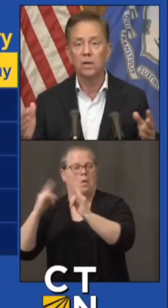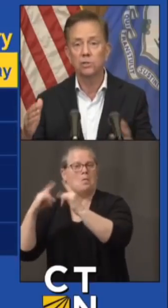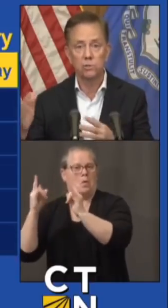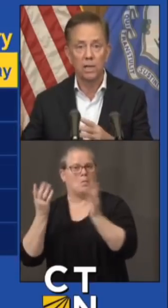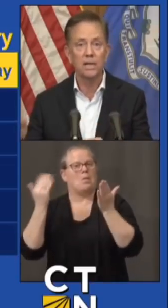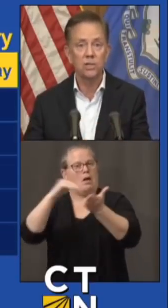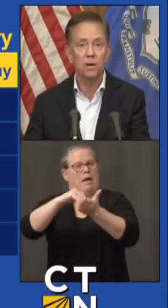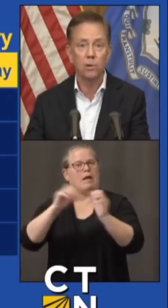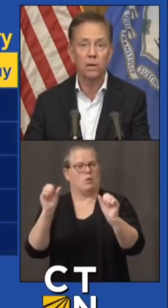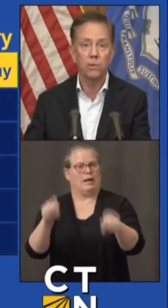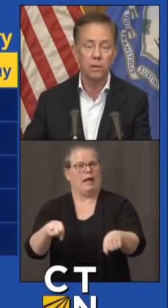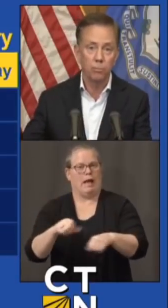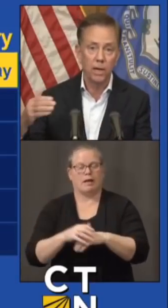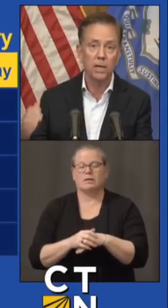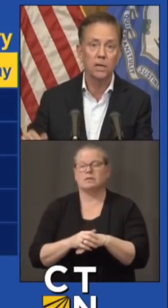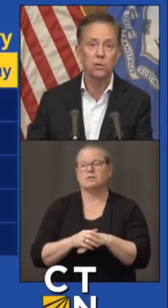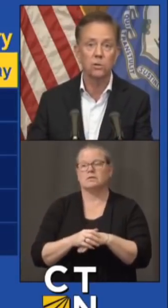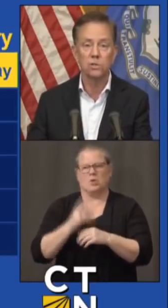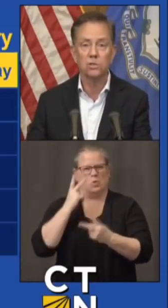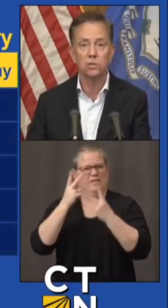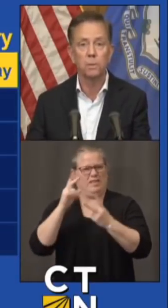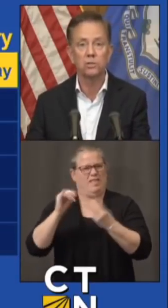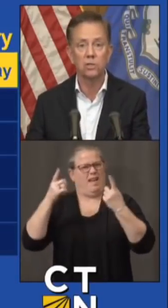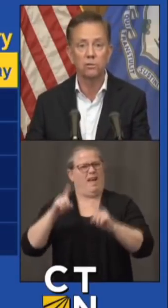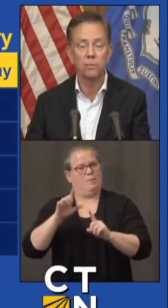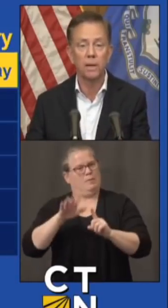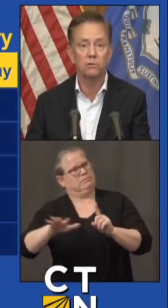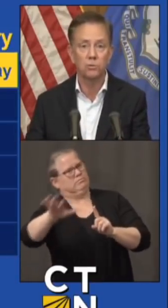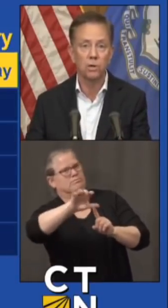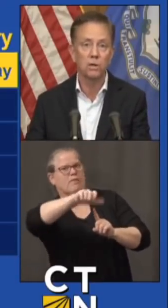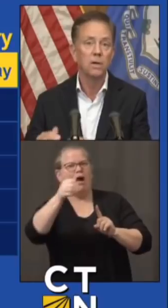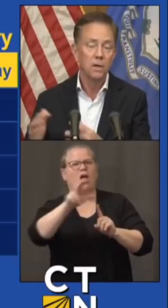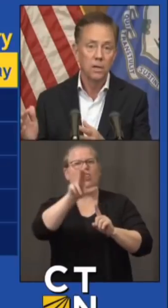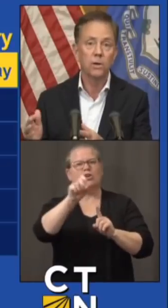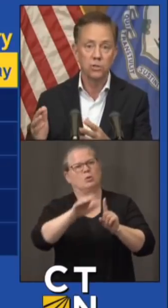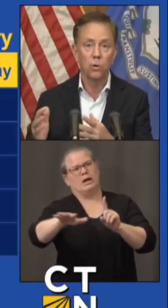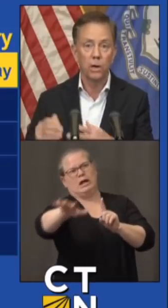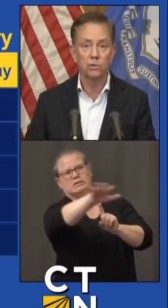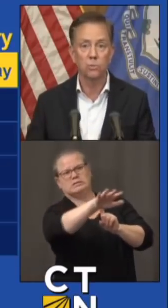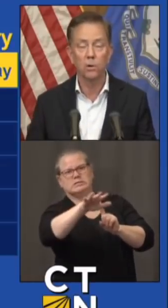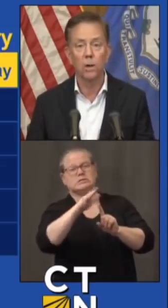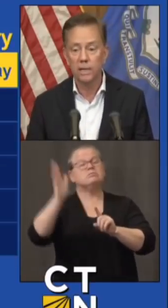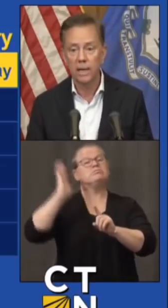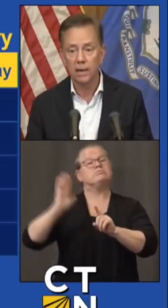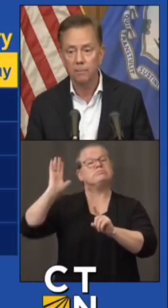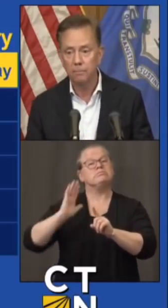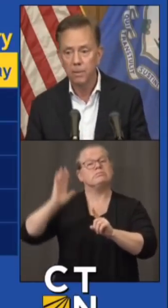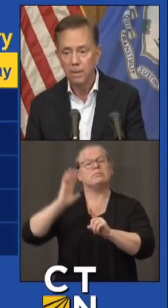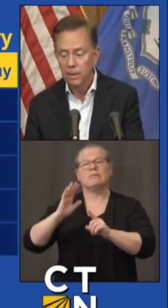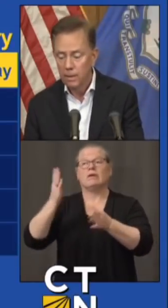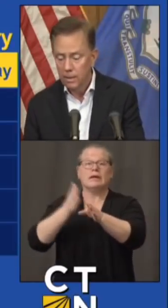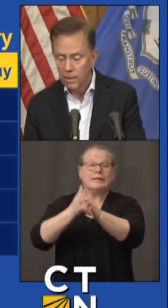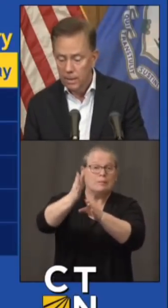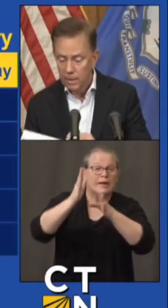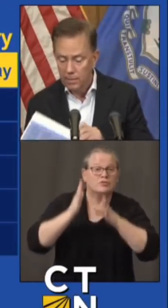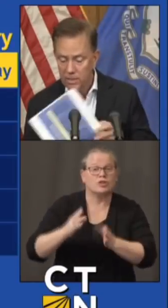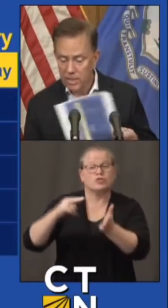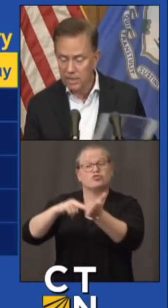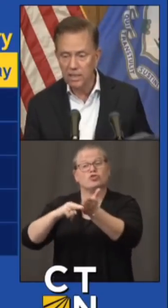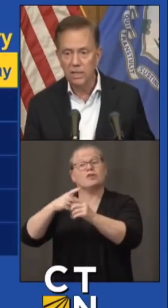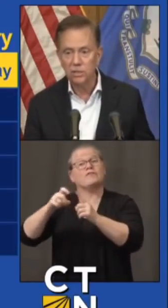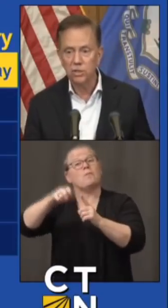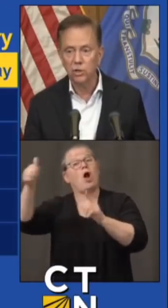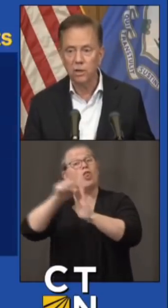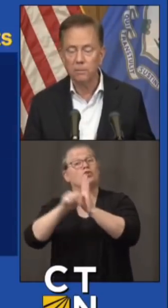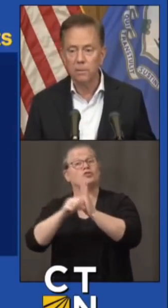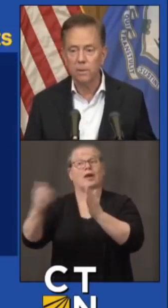around the country. Last time around, we could bring in nurses and specialists from elsewhere. There is no elsewhere right now. Let me take